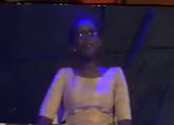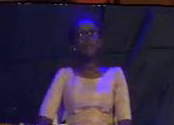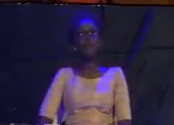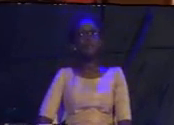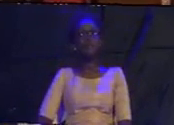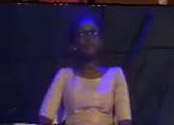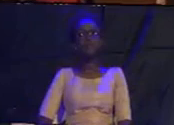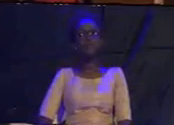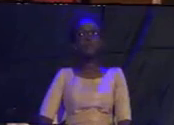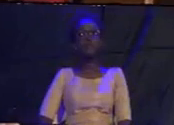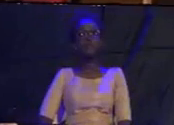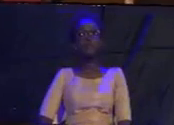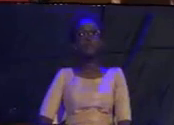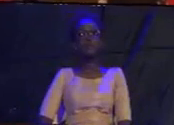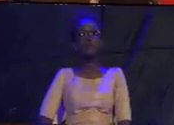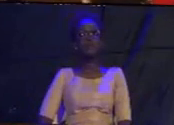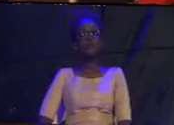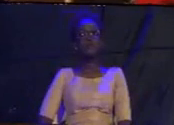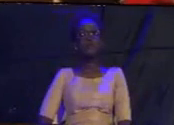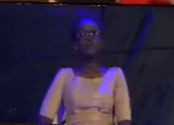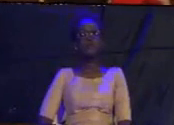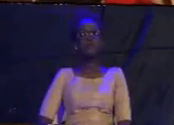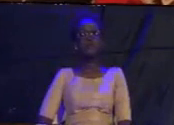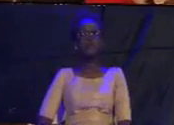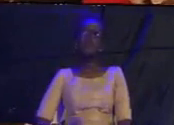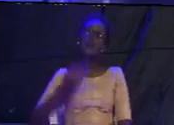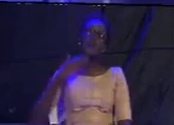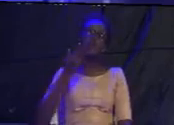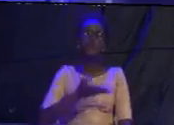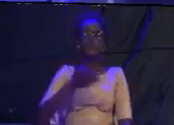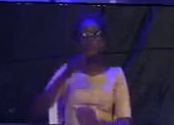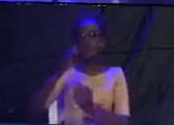will be governed by a believer, a born again believer.